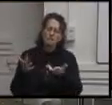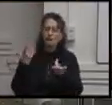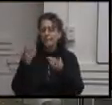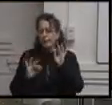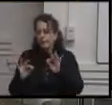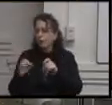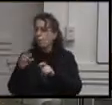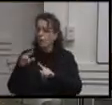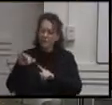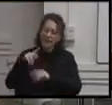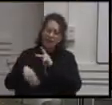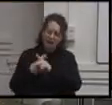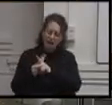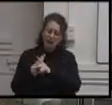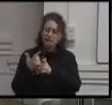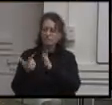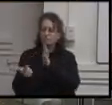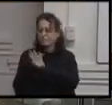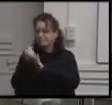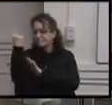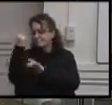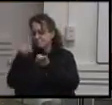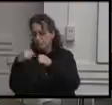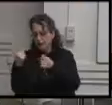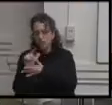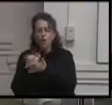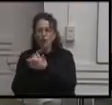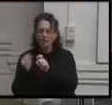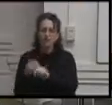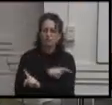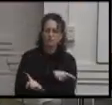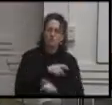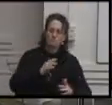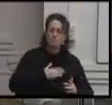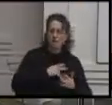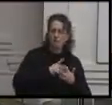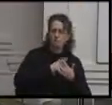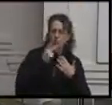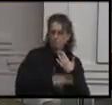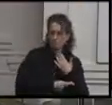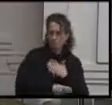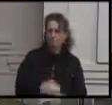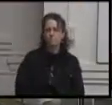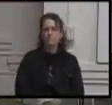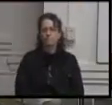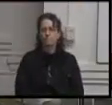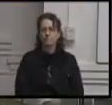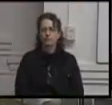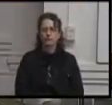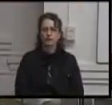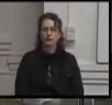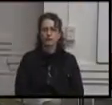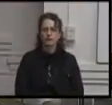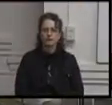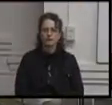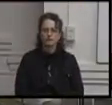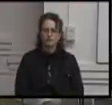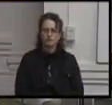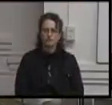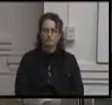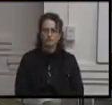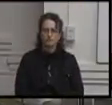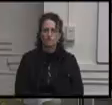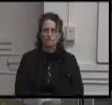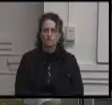that is why we exist. And one of the services, we are across the spectrum of conflict